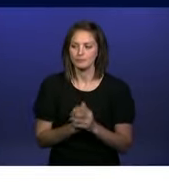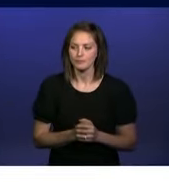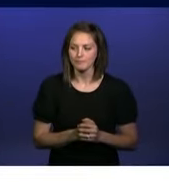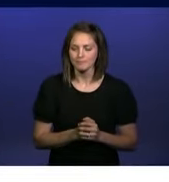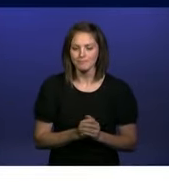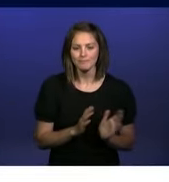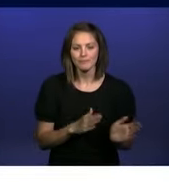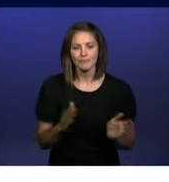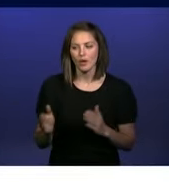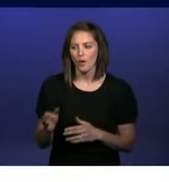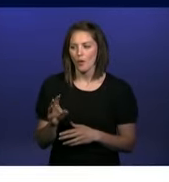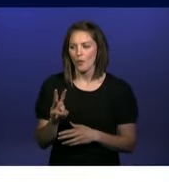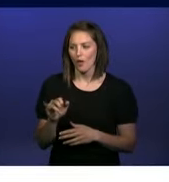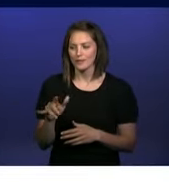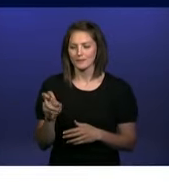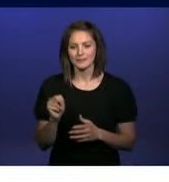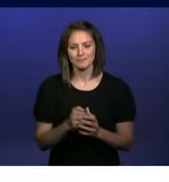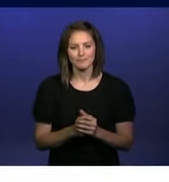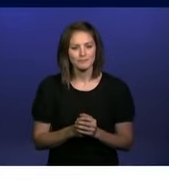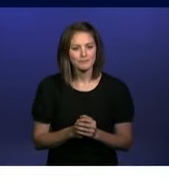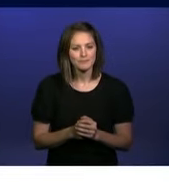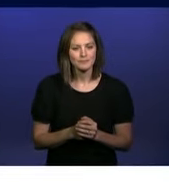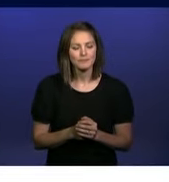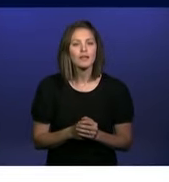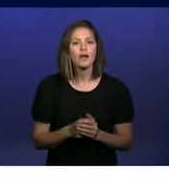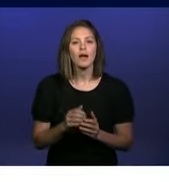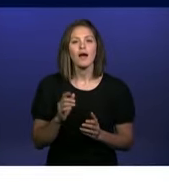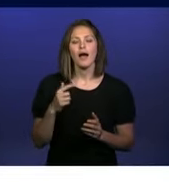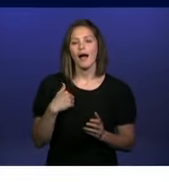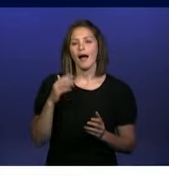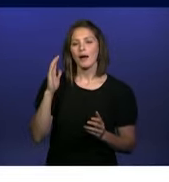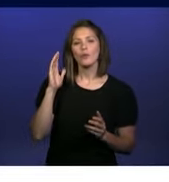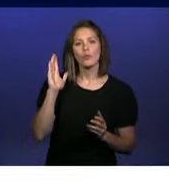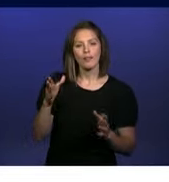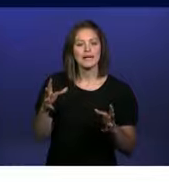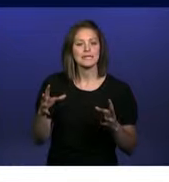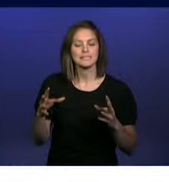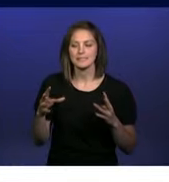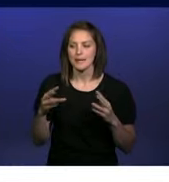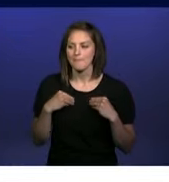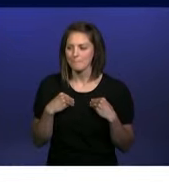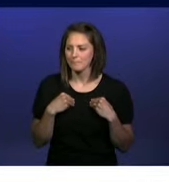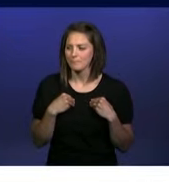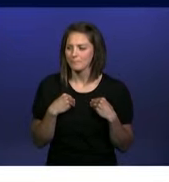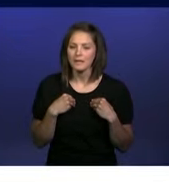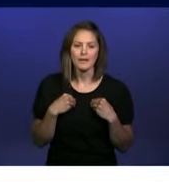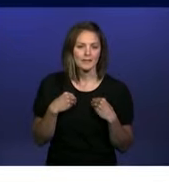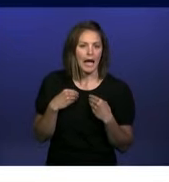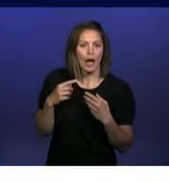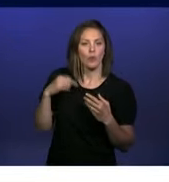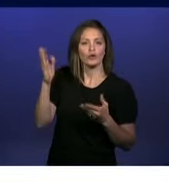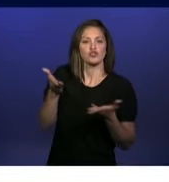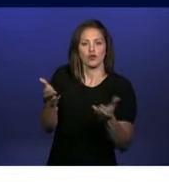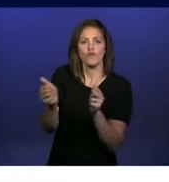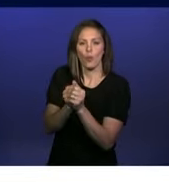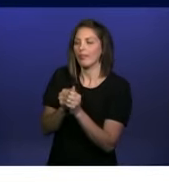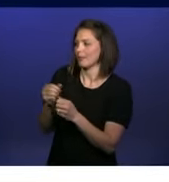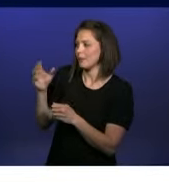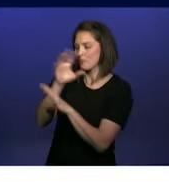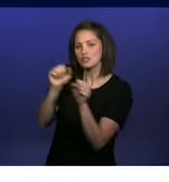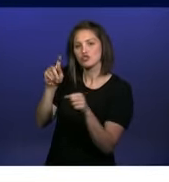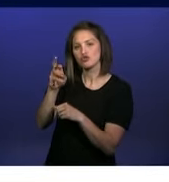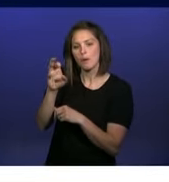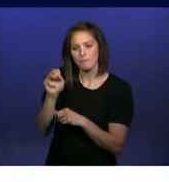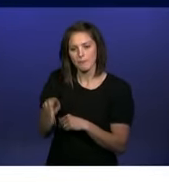It's a loaded question, but yeah, of course, I'm going to accept I'm going to accept it. And I look forward to serving with President Trump in the United States Senate. Mr. Wilson?